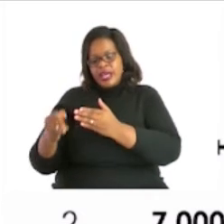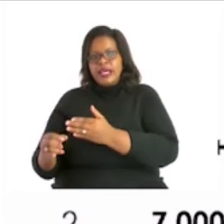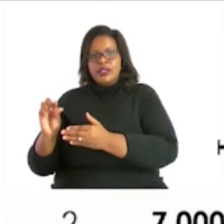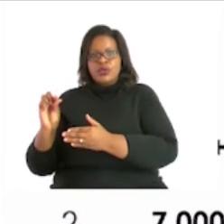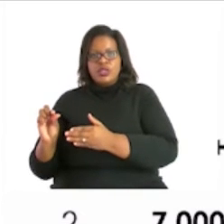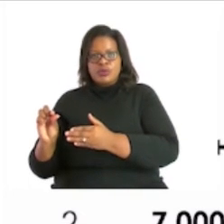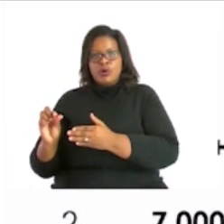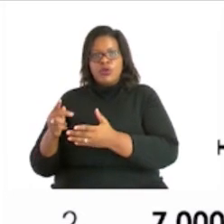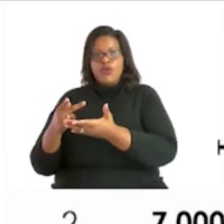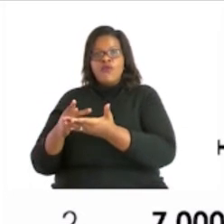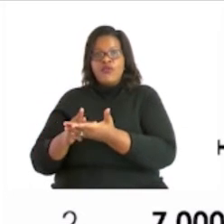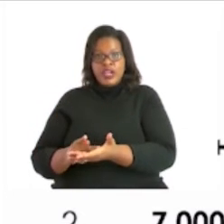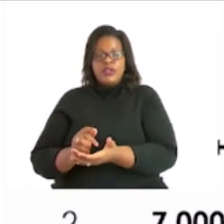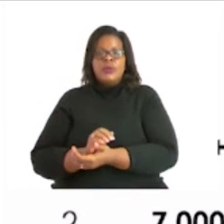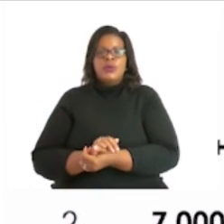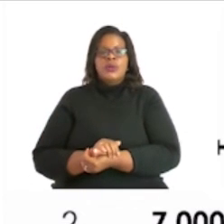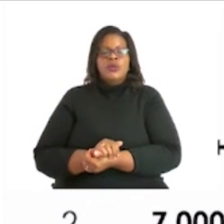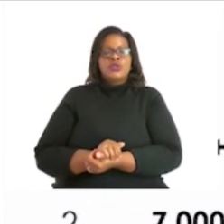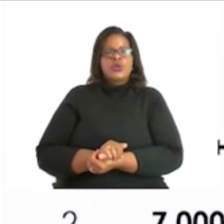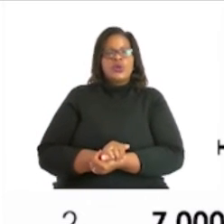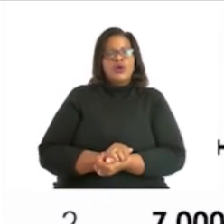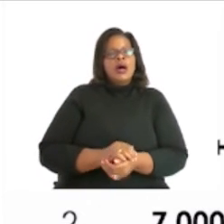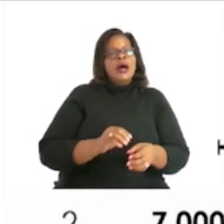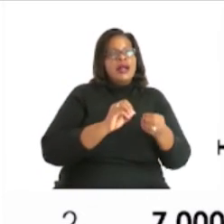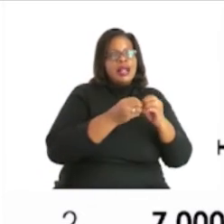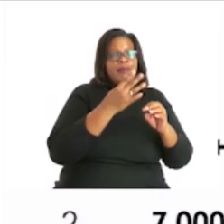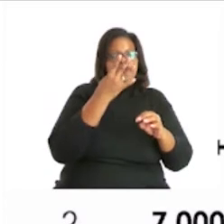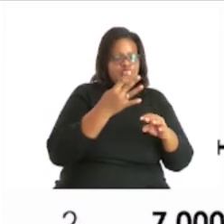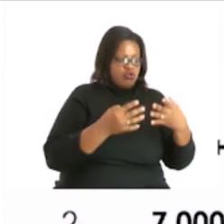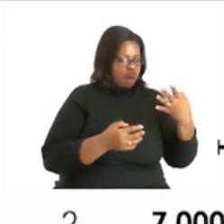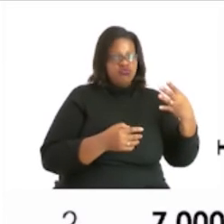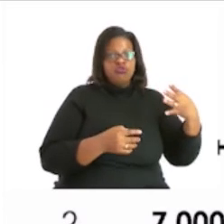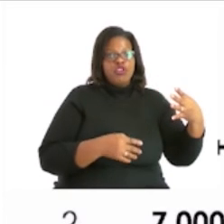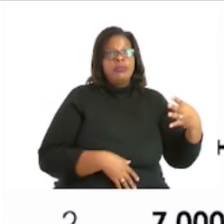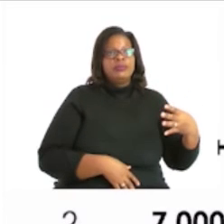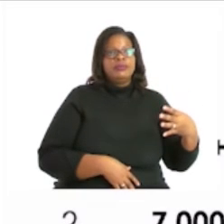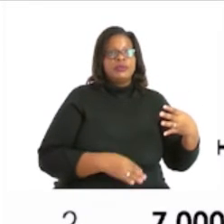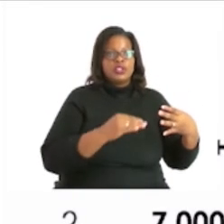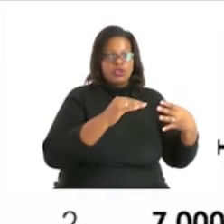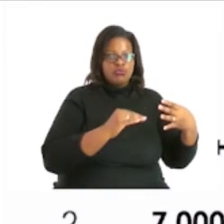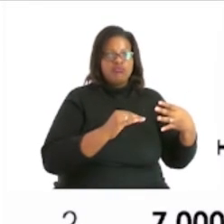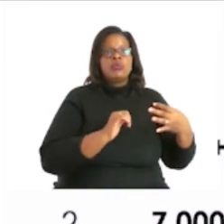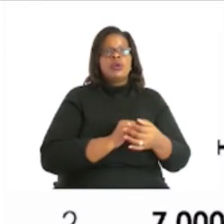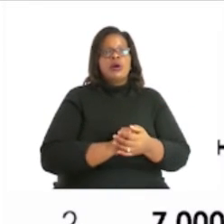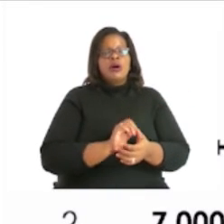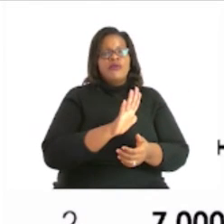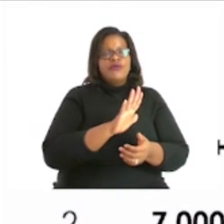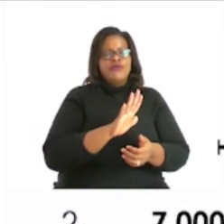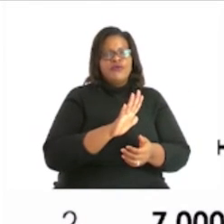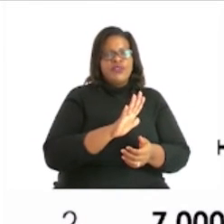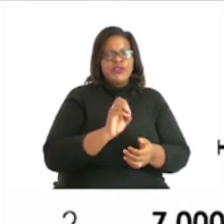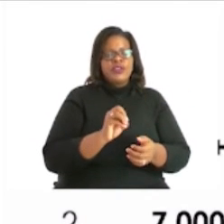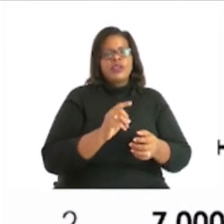Number 4, 50 plus 9 plus 200 plus